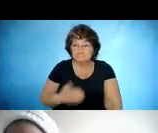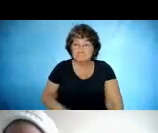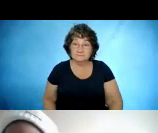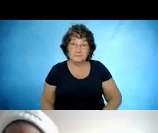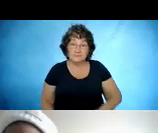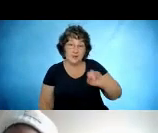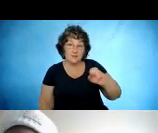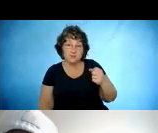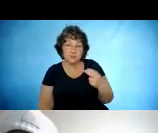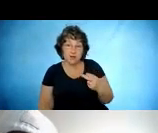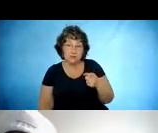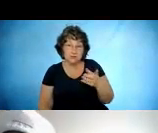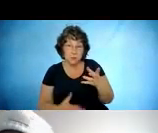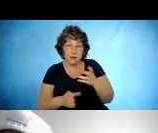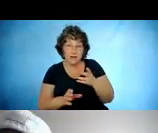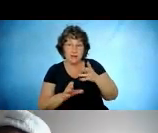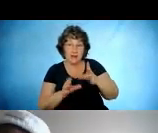want to chime in?